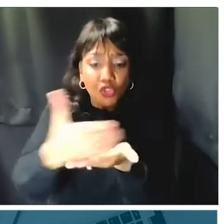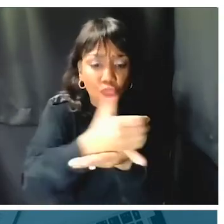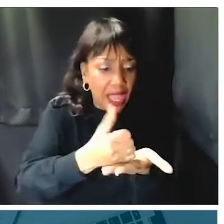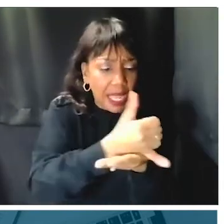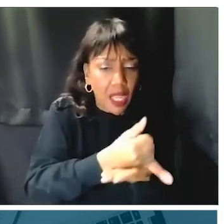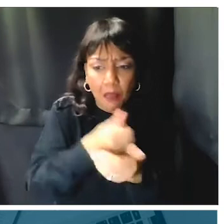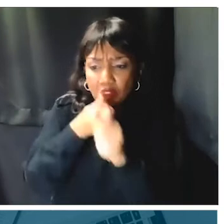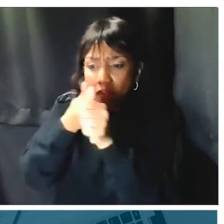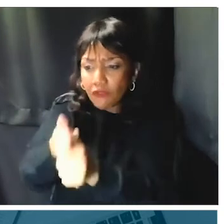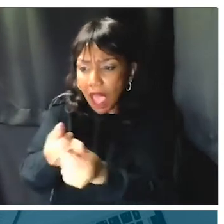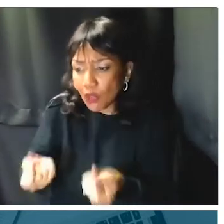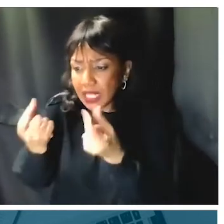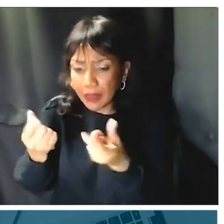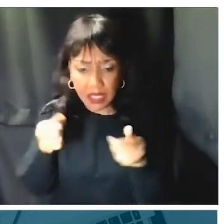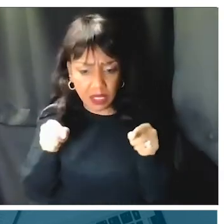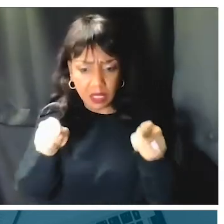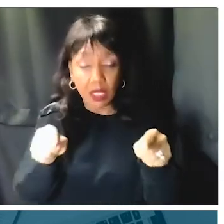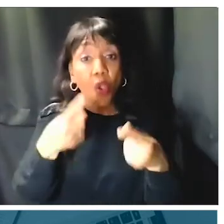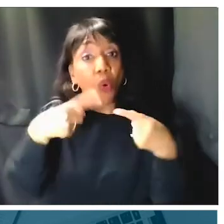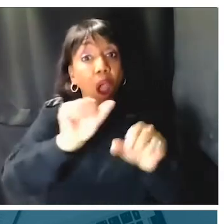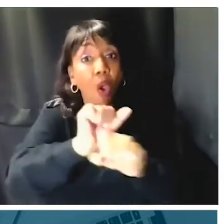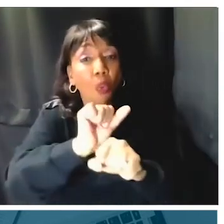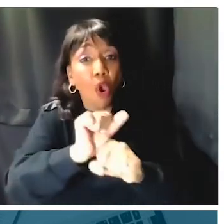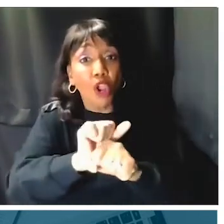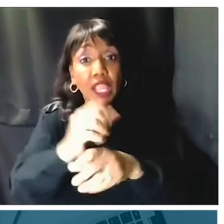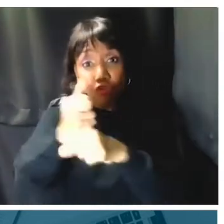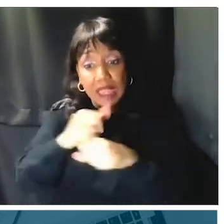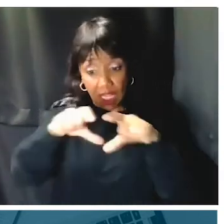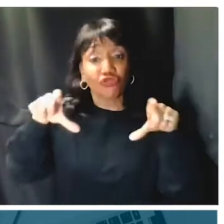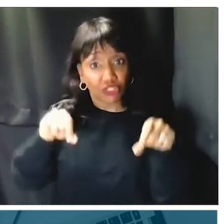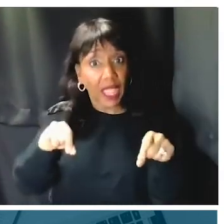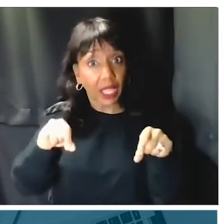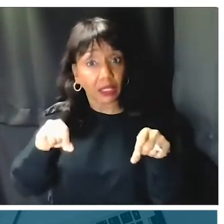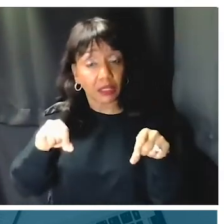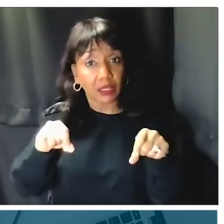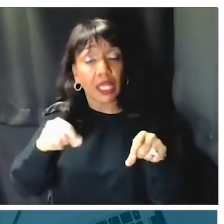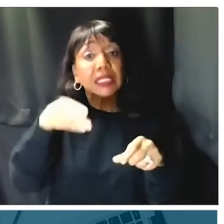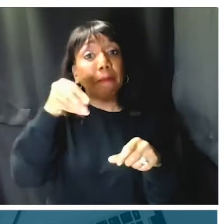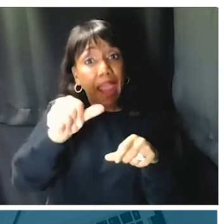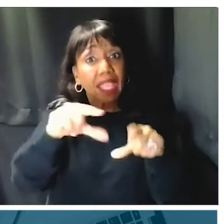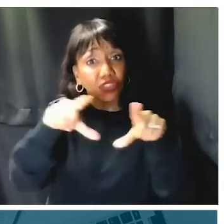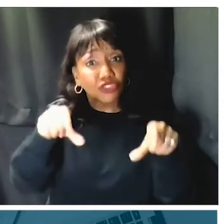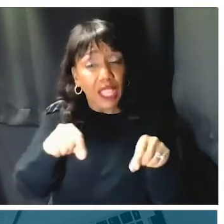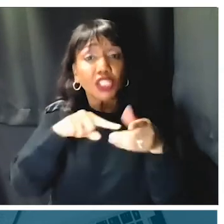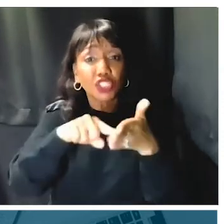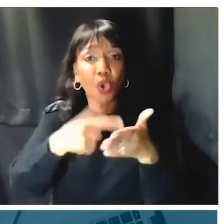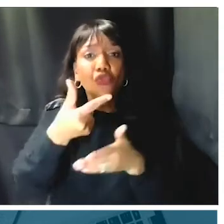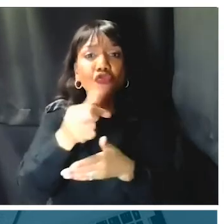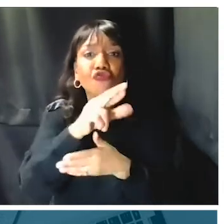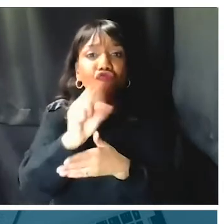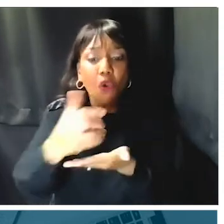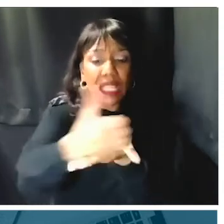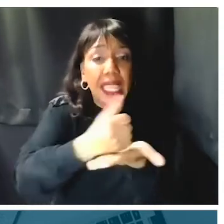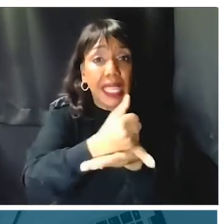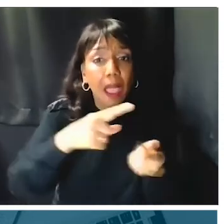your expenses. When you are working, you receive a paycheck. Your paycheck usually shows your gross